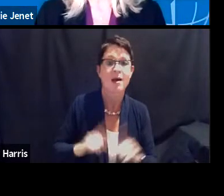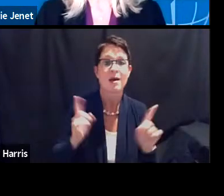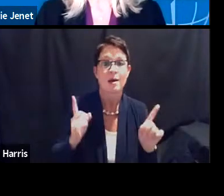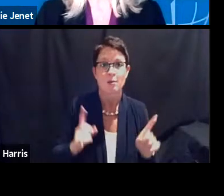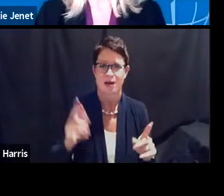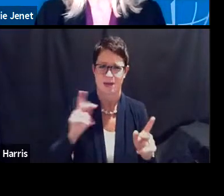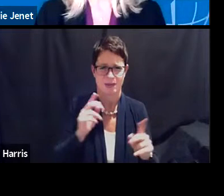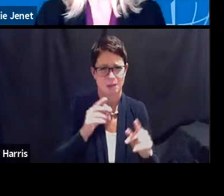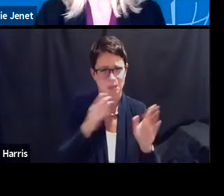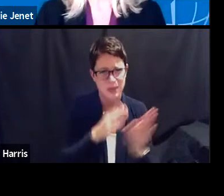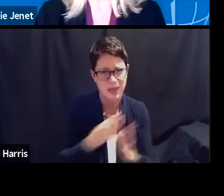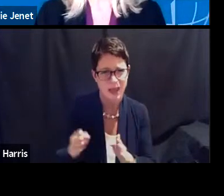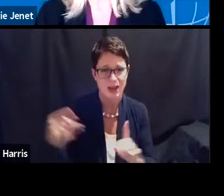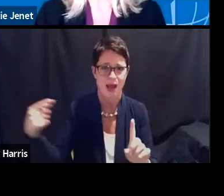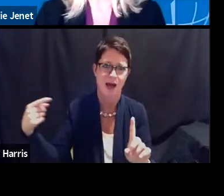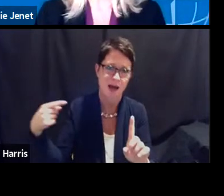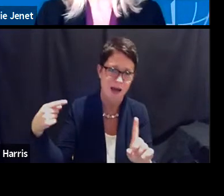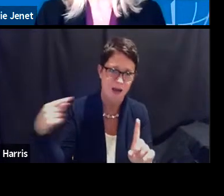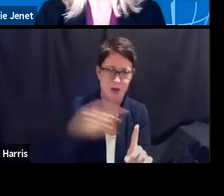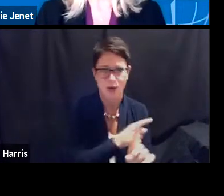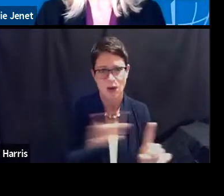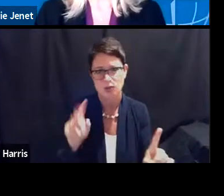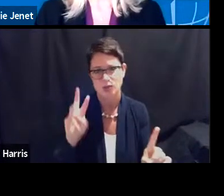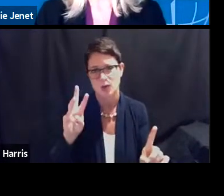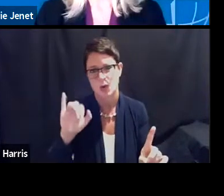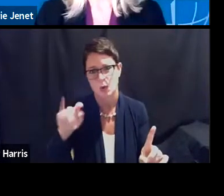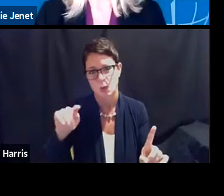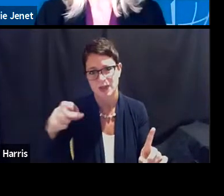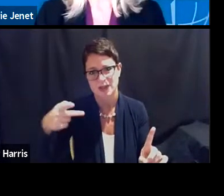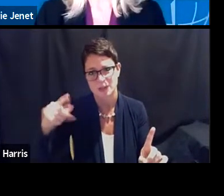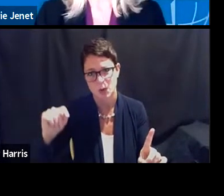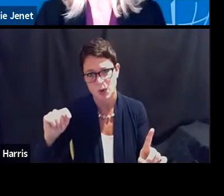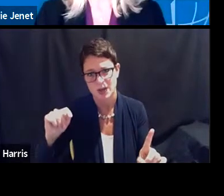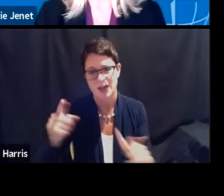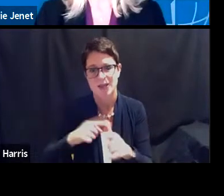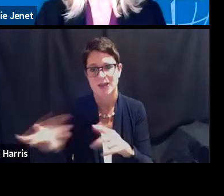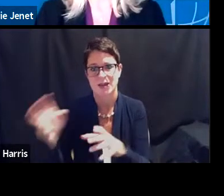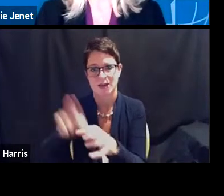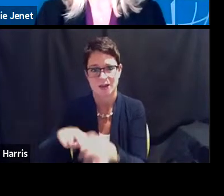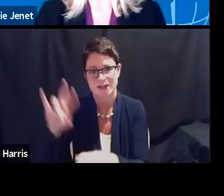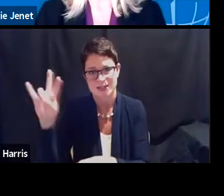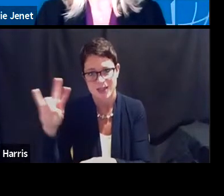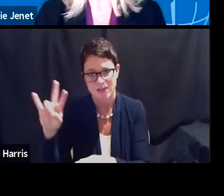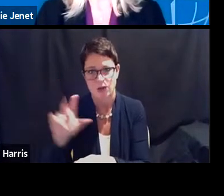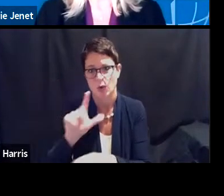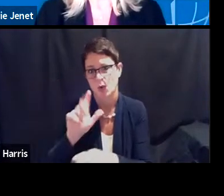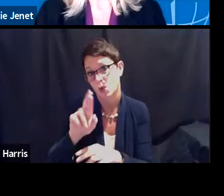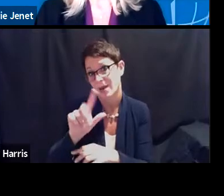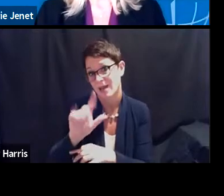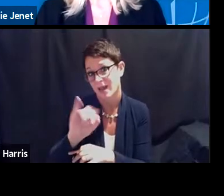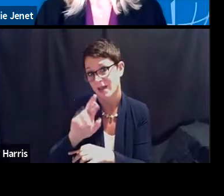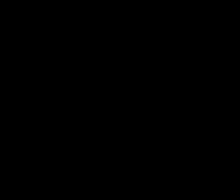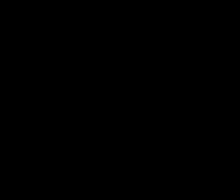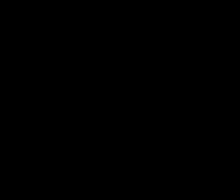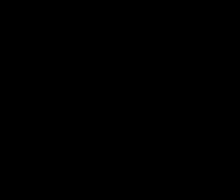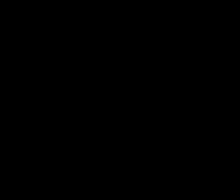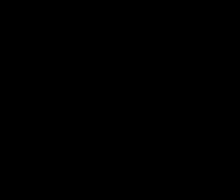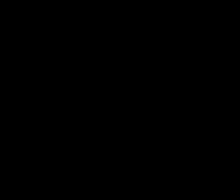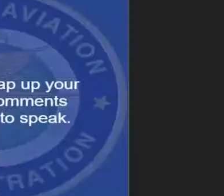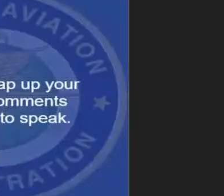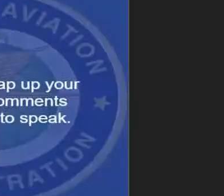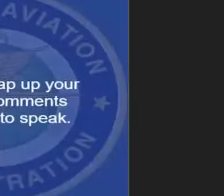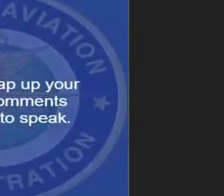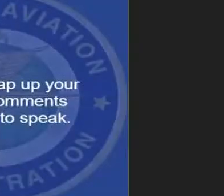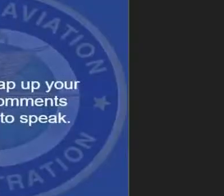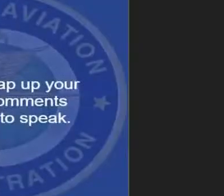people go all the way to Willets Point, and then you could either take the 7 train and the Long Island Railroad. First of all, the Long Island